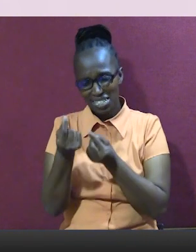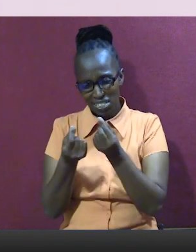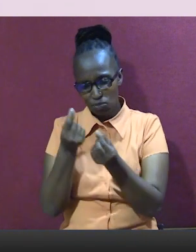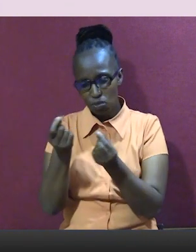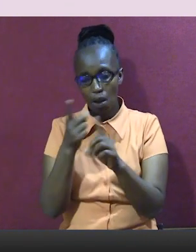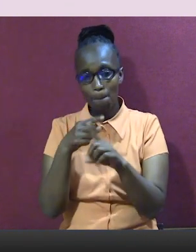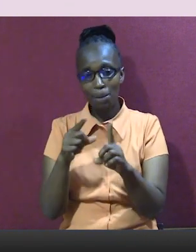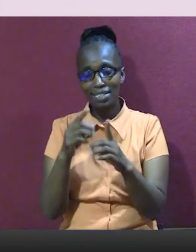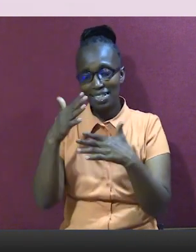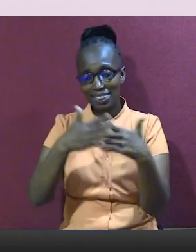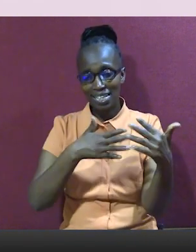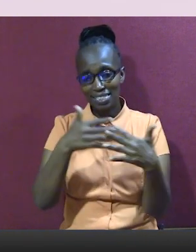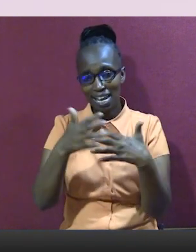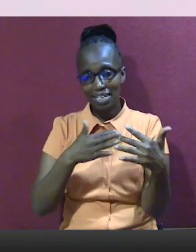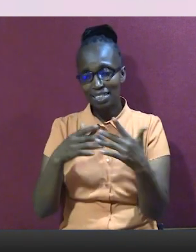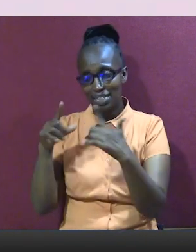is important.